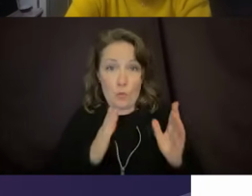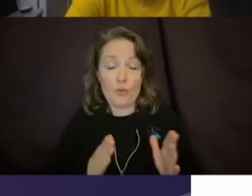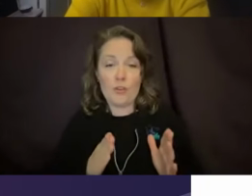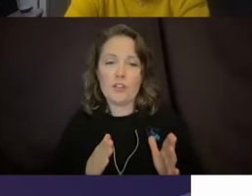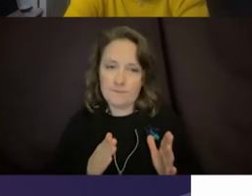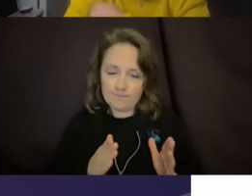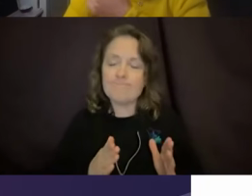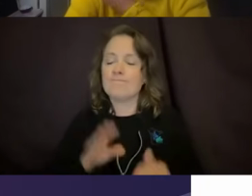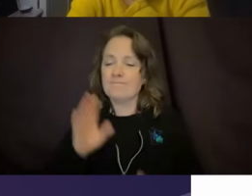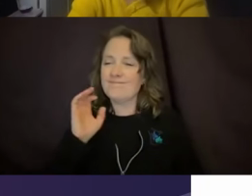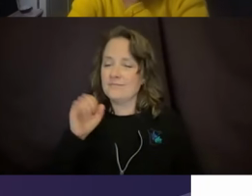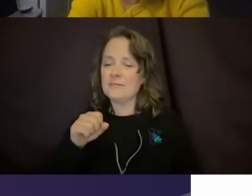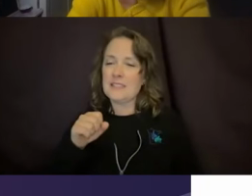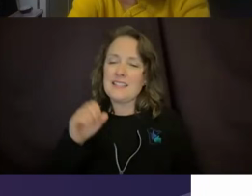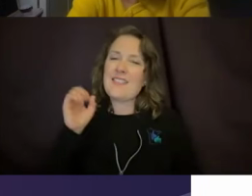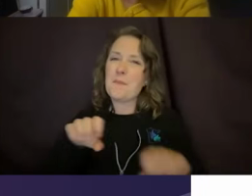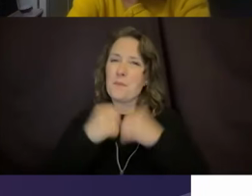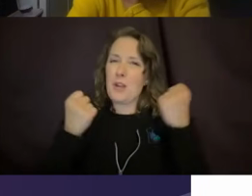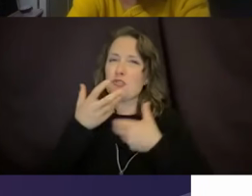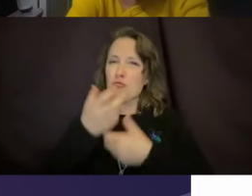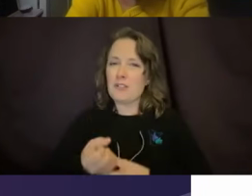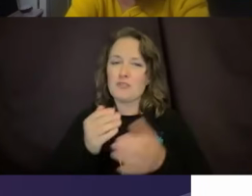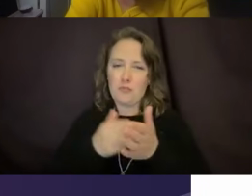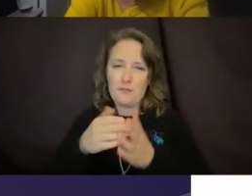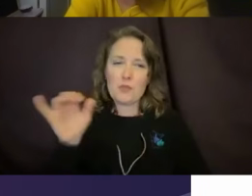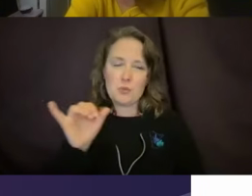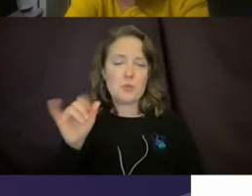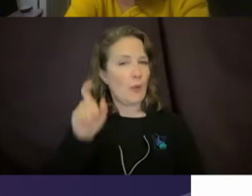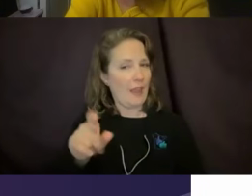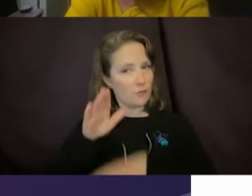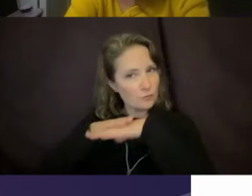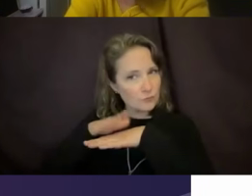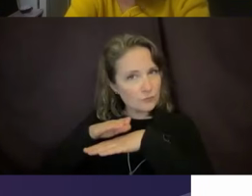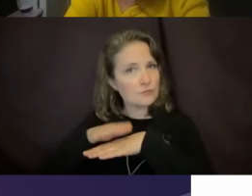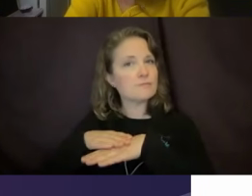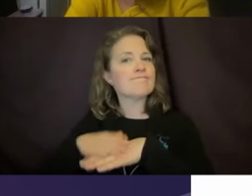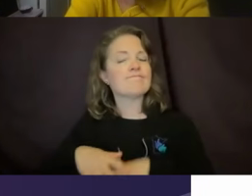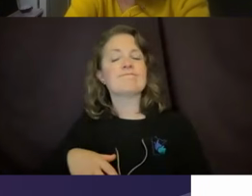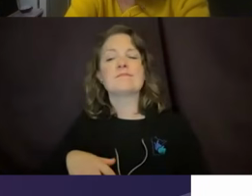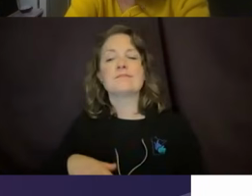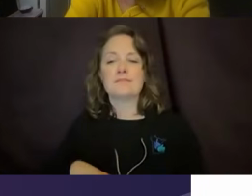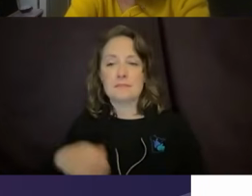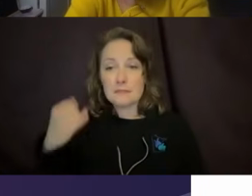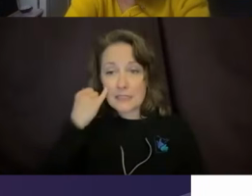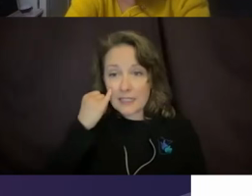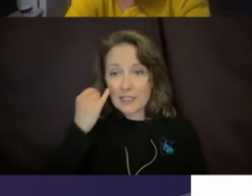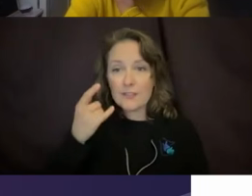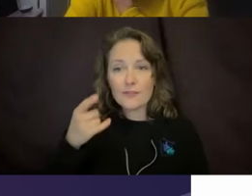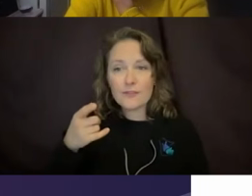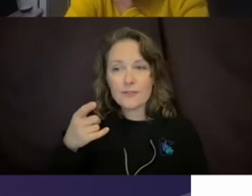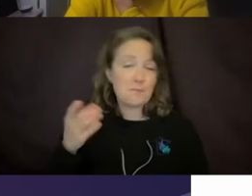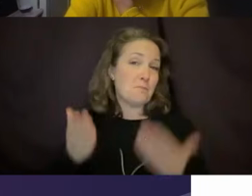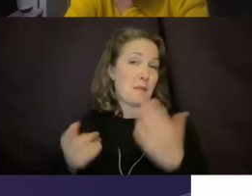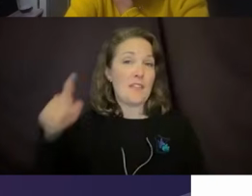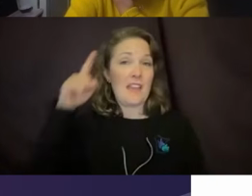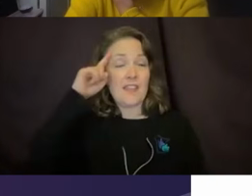because that's something that can break trust a lot too, of um, if they think that they're telling you